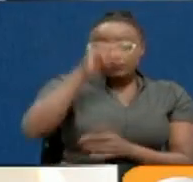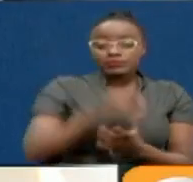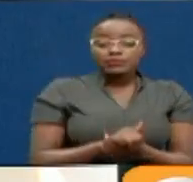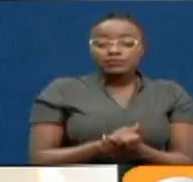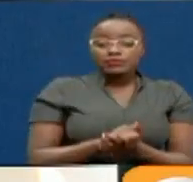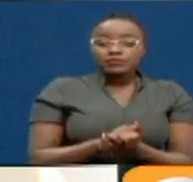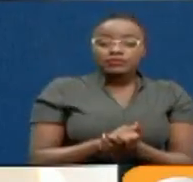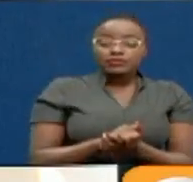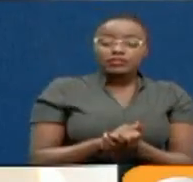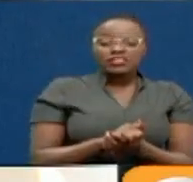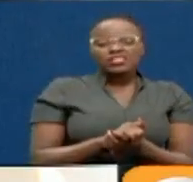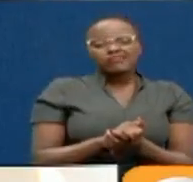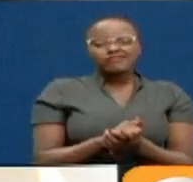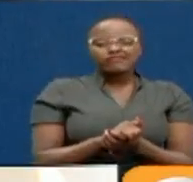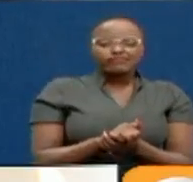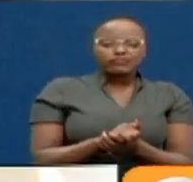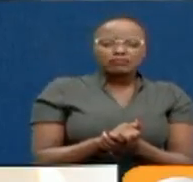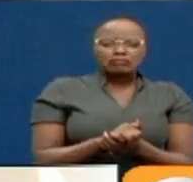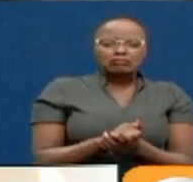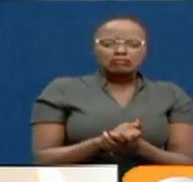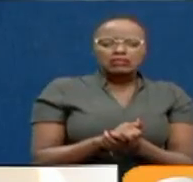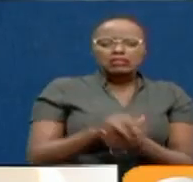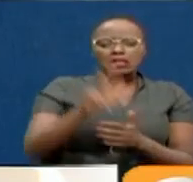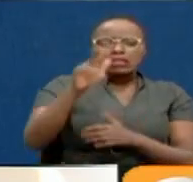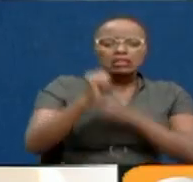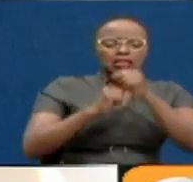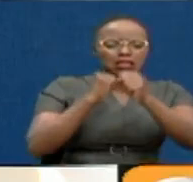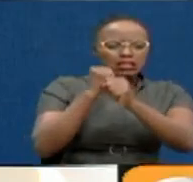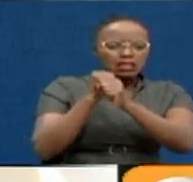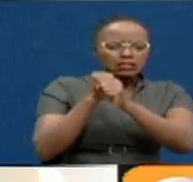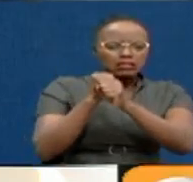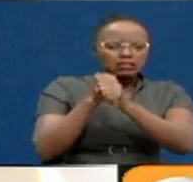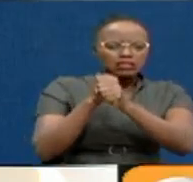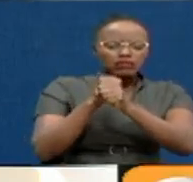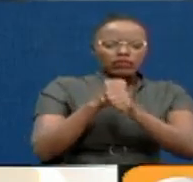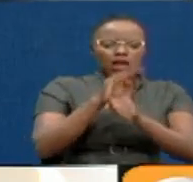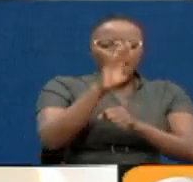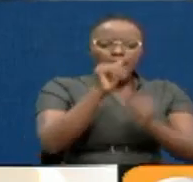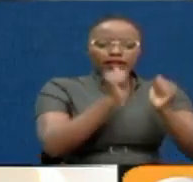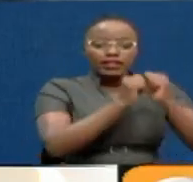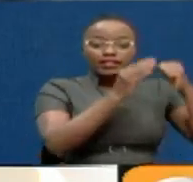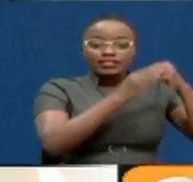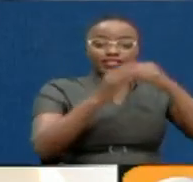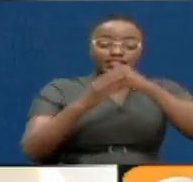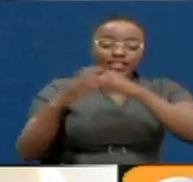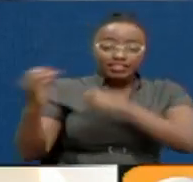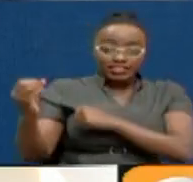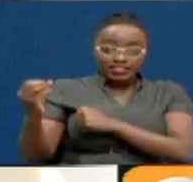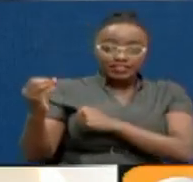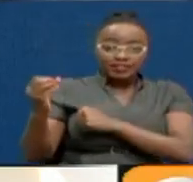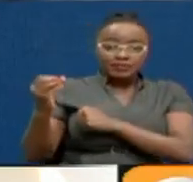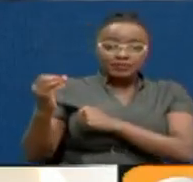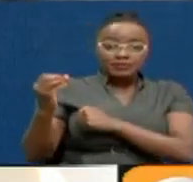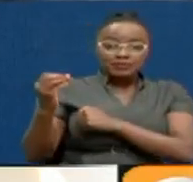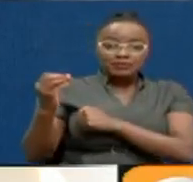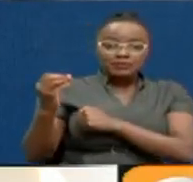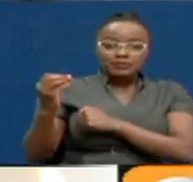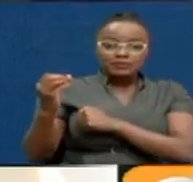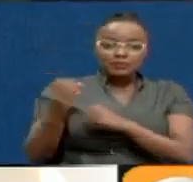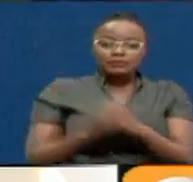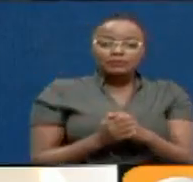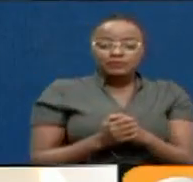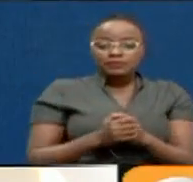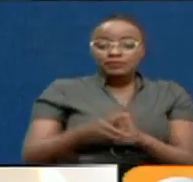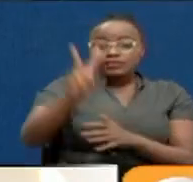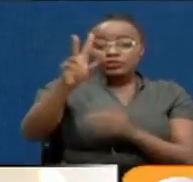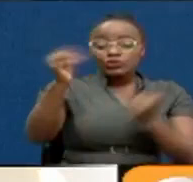a Kenyan car in 3 years. So by 1990, we were able to deliver